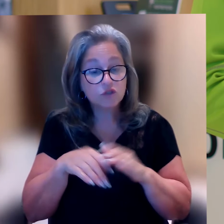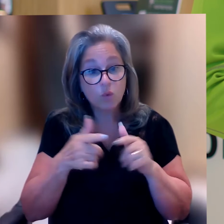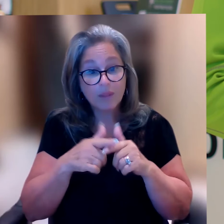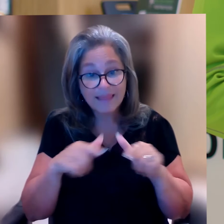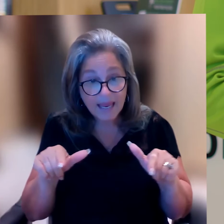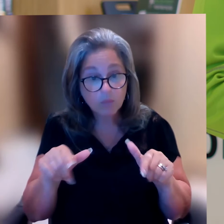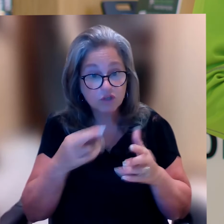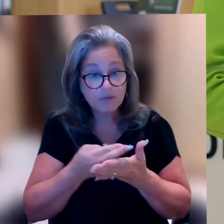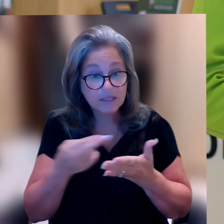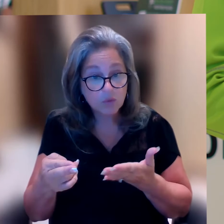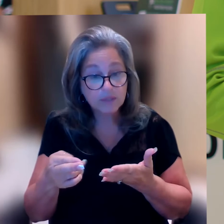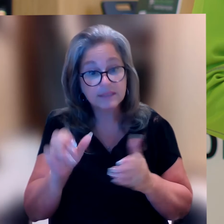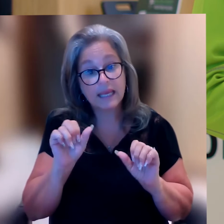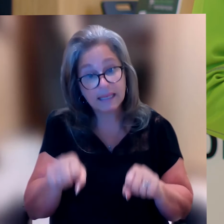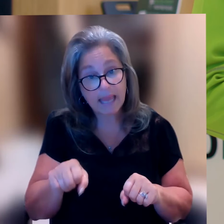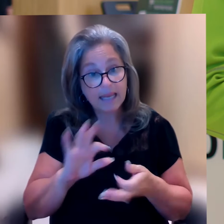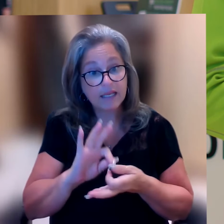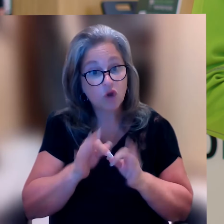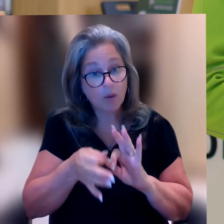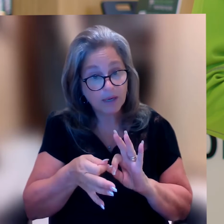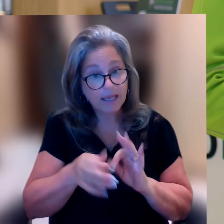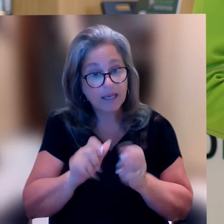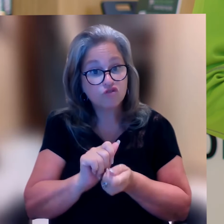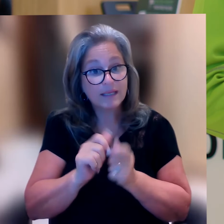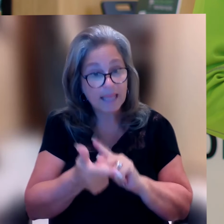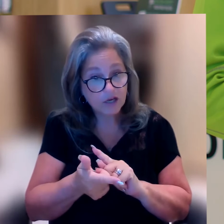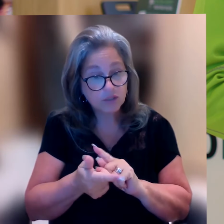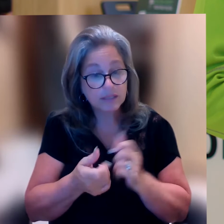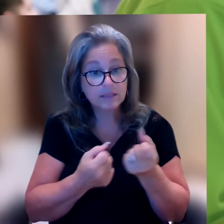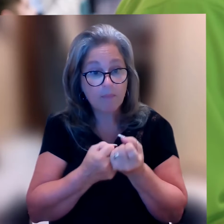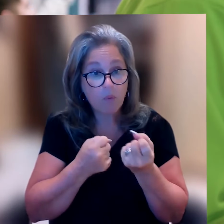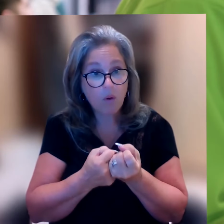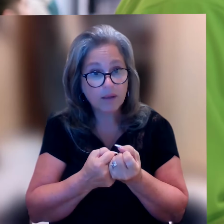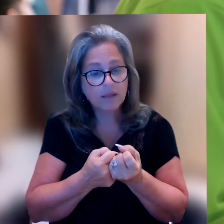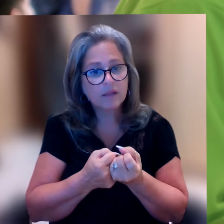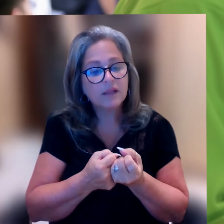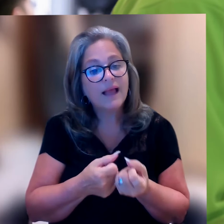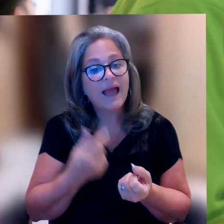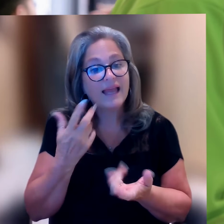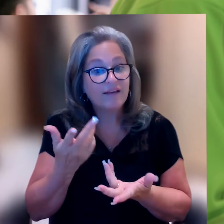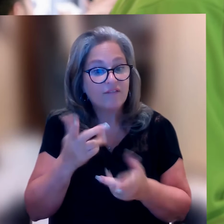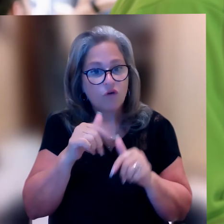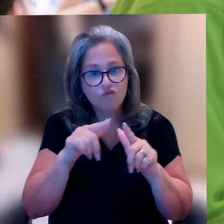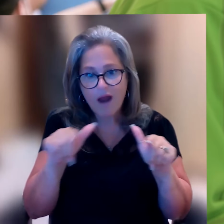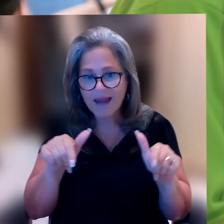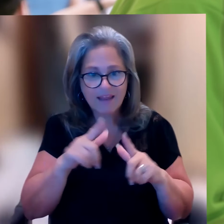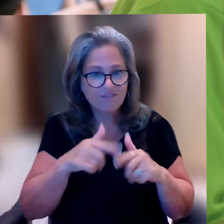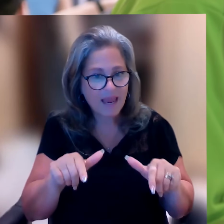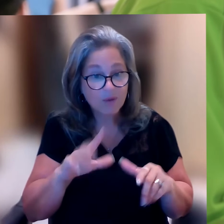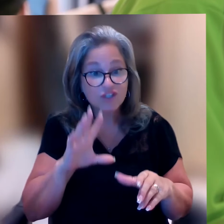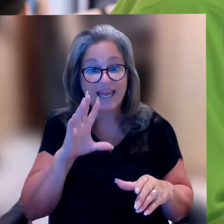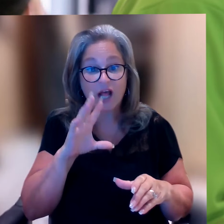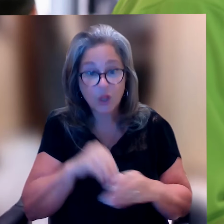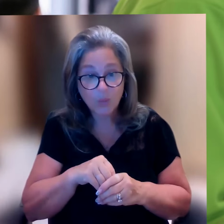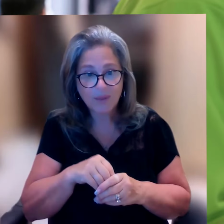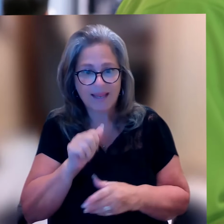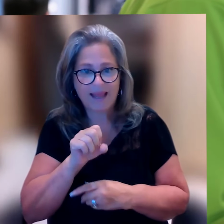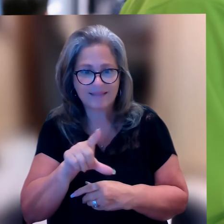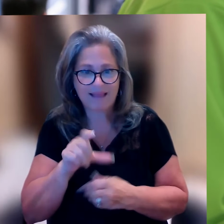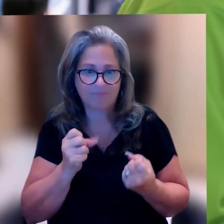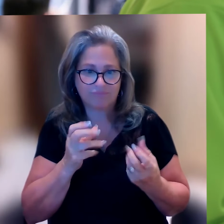where they can receive interpretation and translation support. And so it's for a variety of languages, including